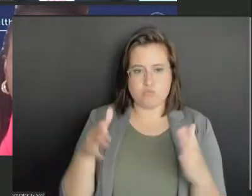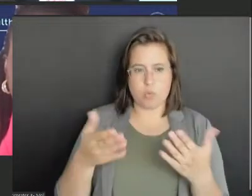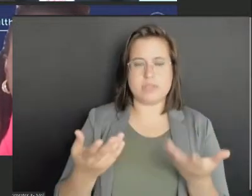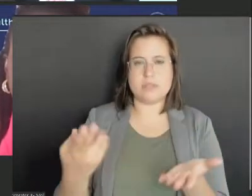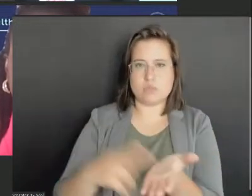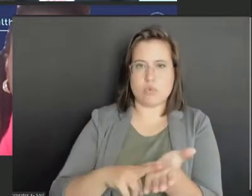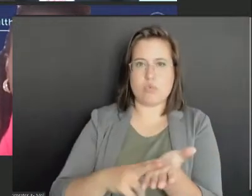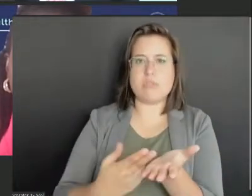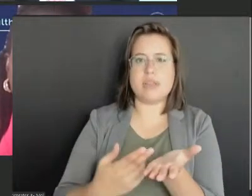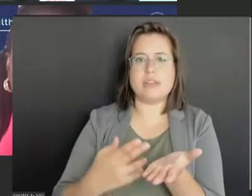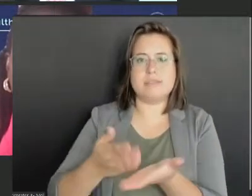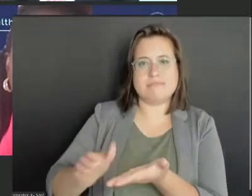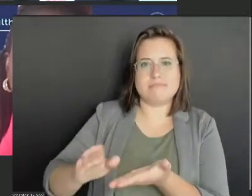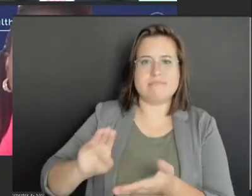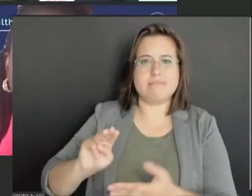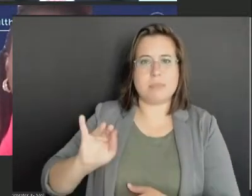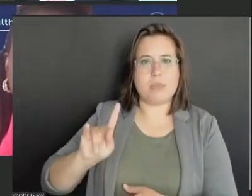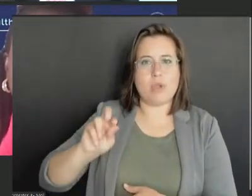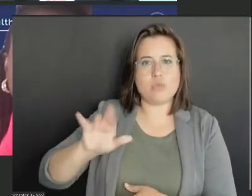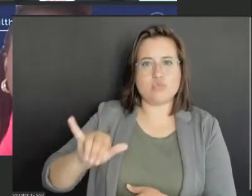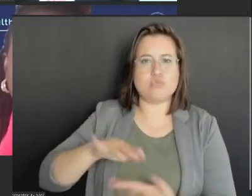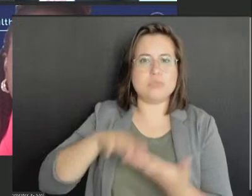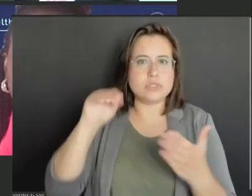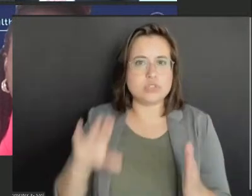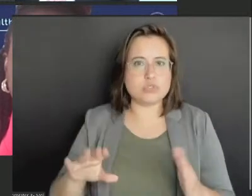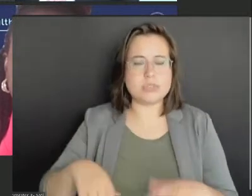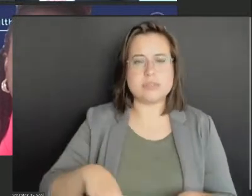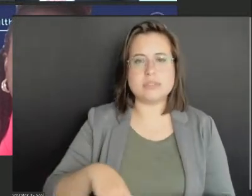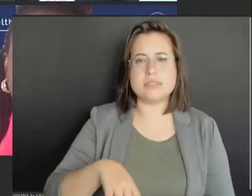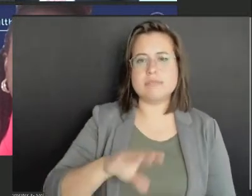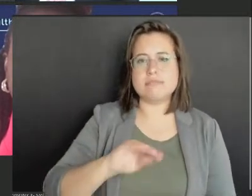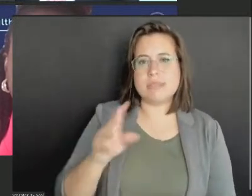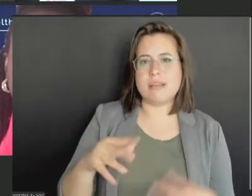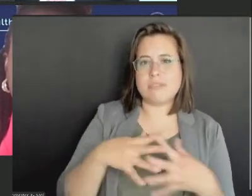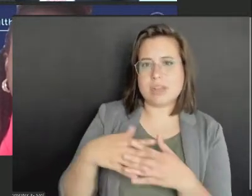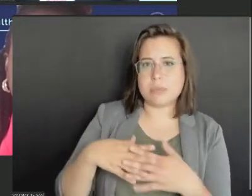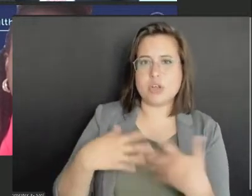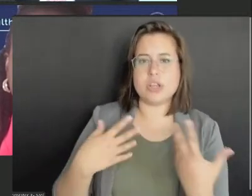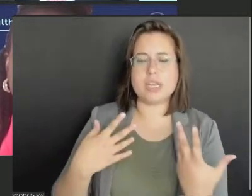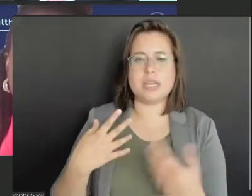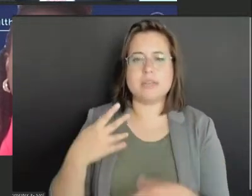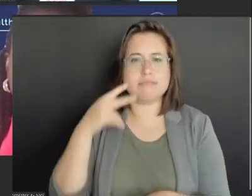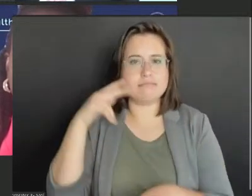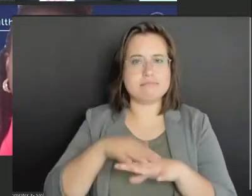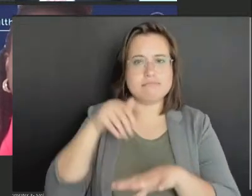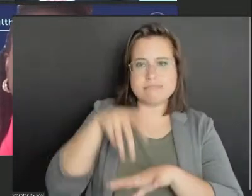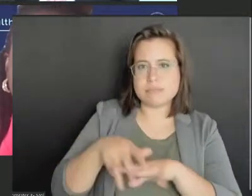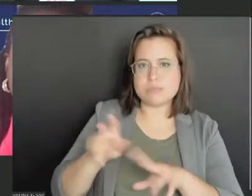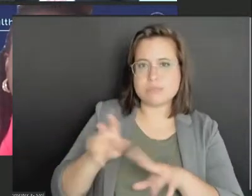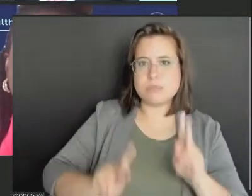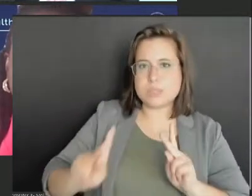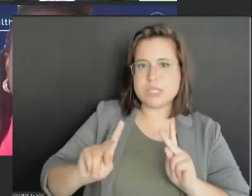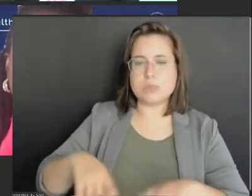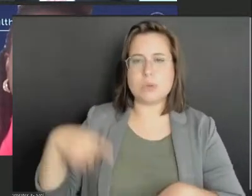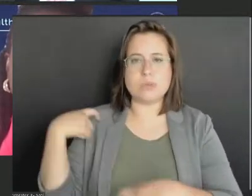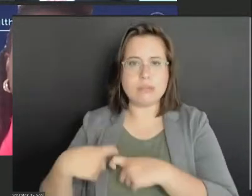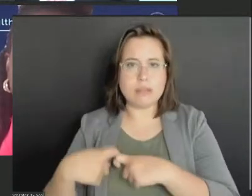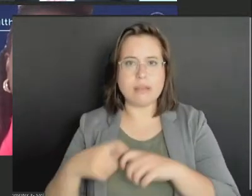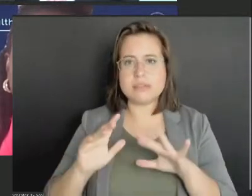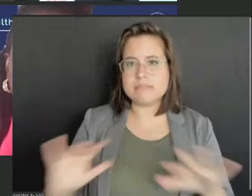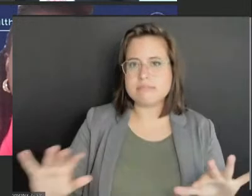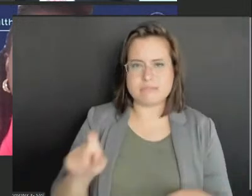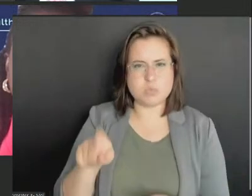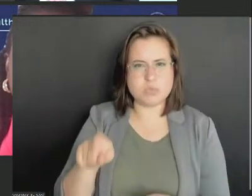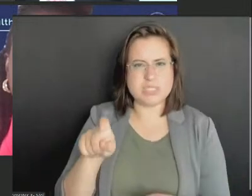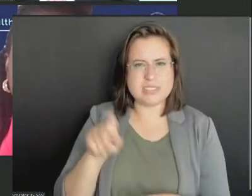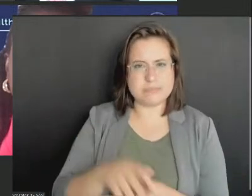students, African Americans, Latinx, Indigenous people. There's a great need for that. One of the challenges we have in